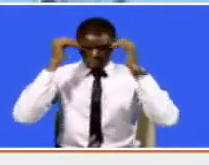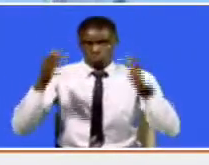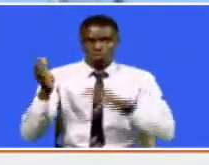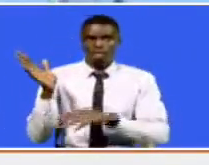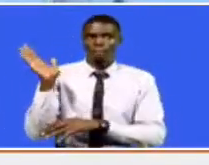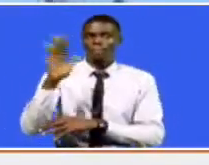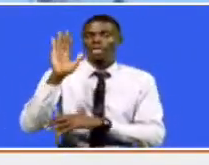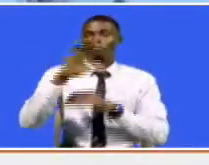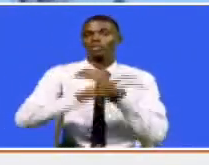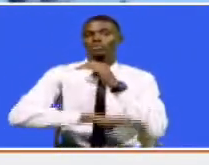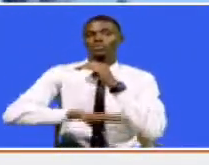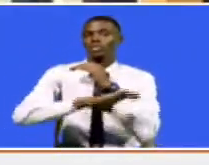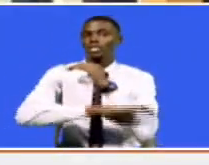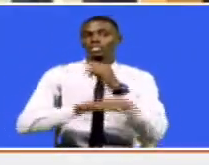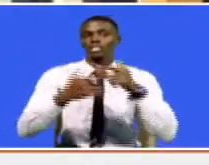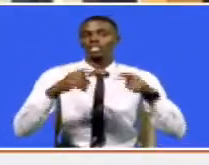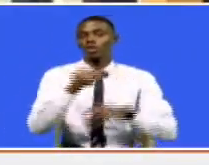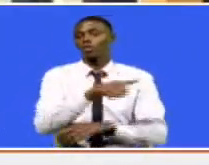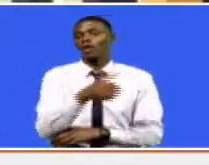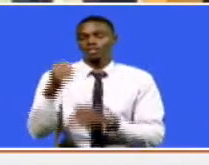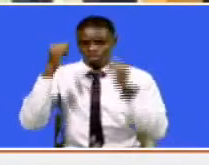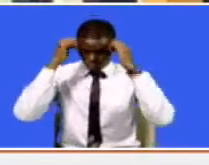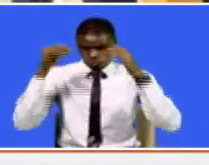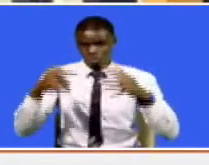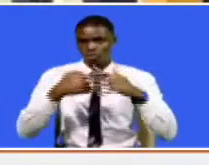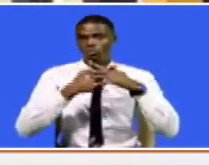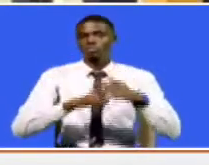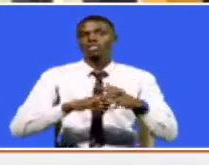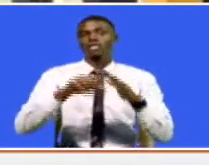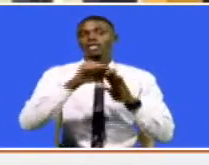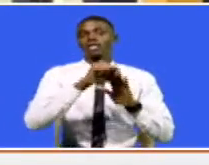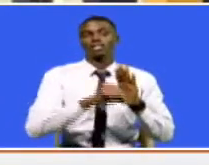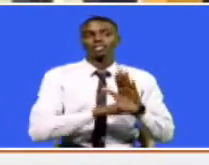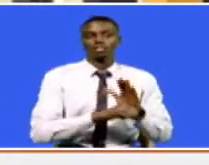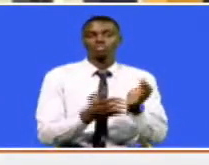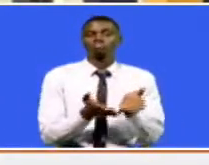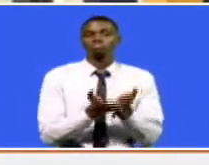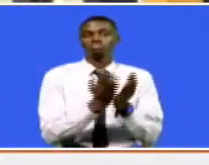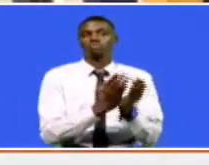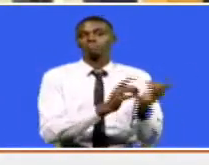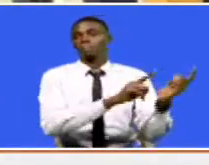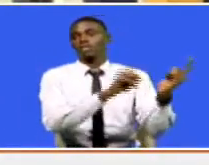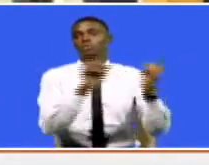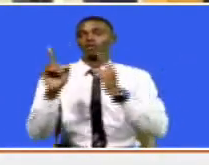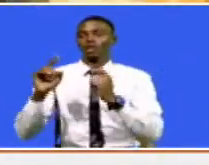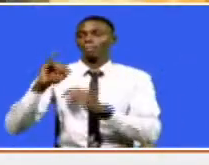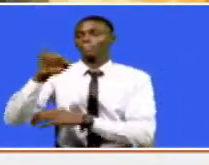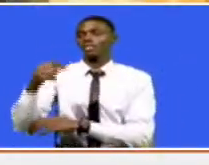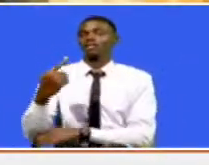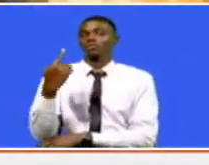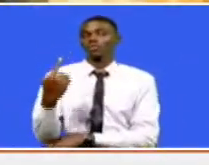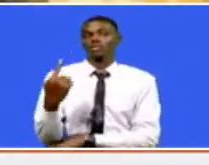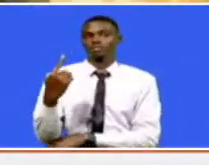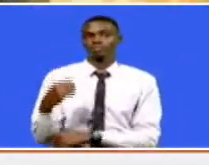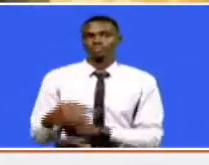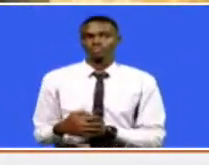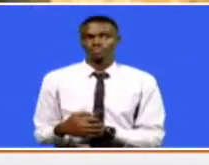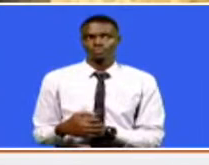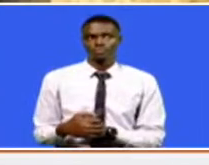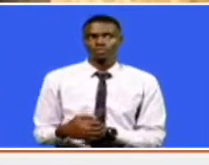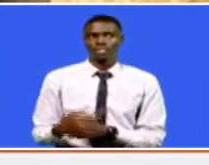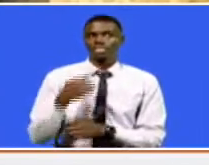proceed to their countries and allow other students beginning their semester at sea to come on board in January. It is said